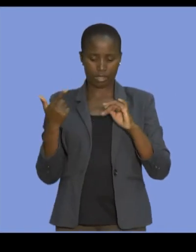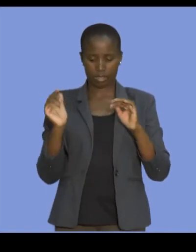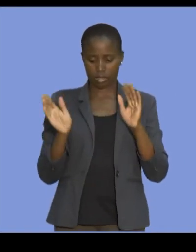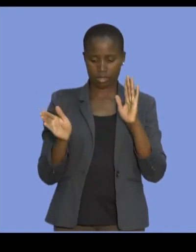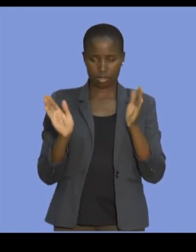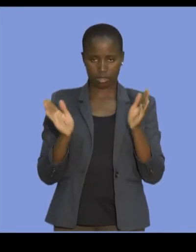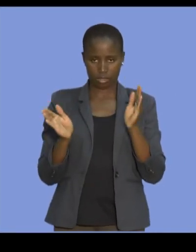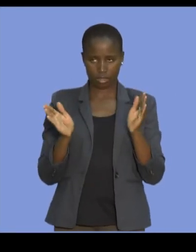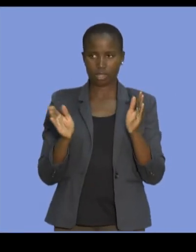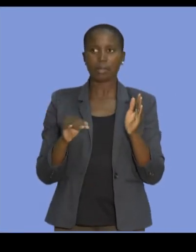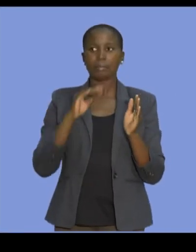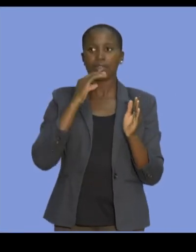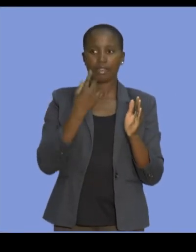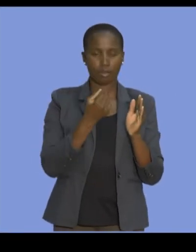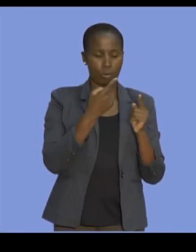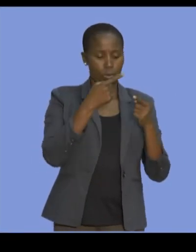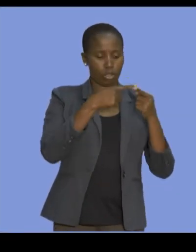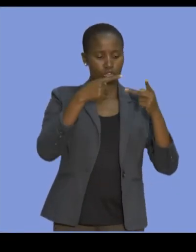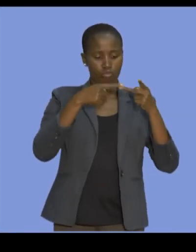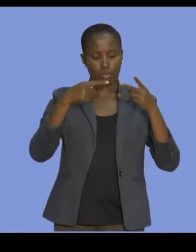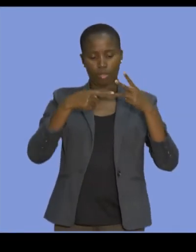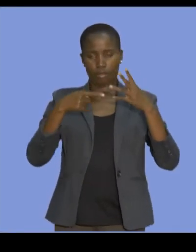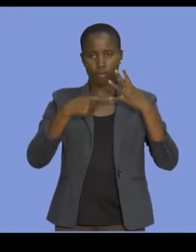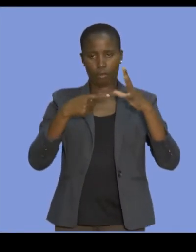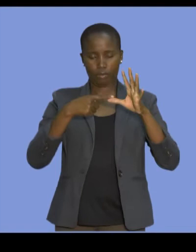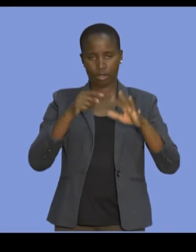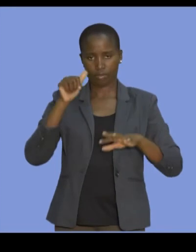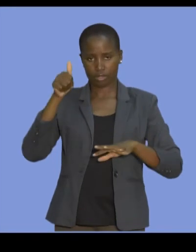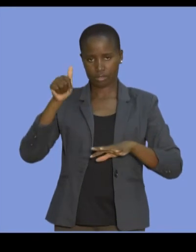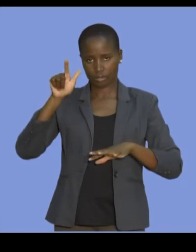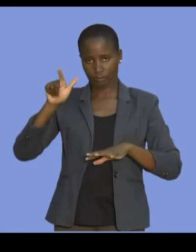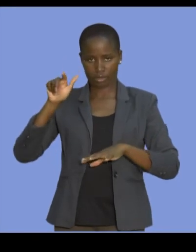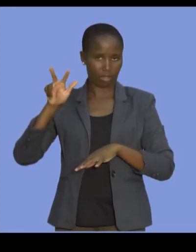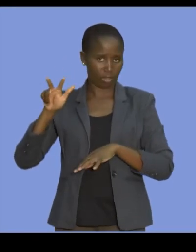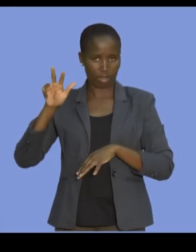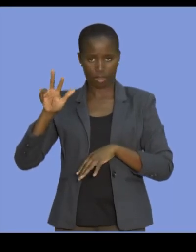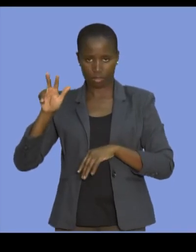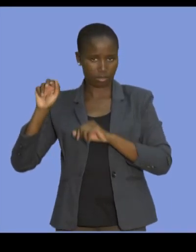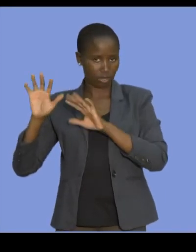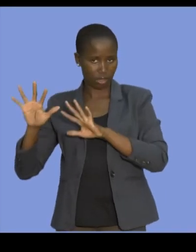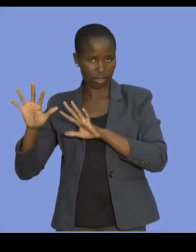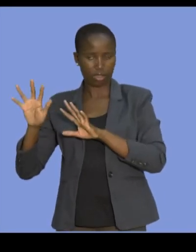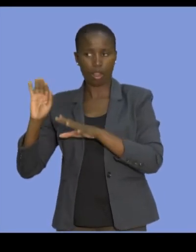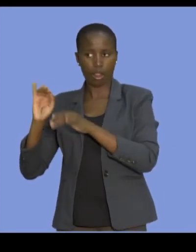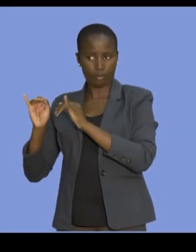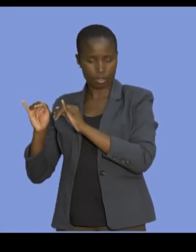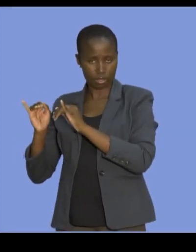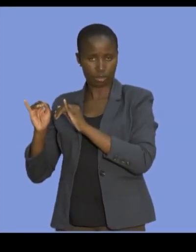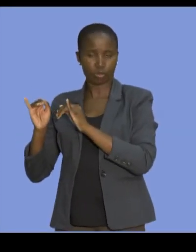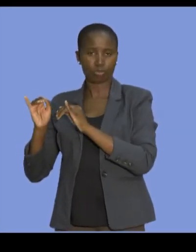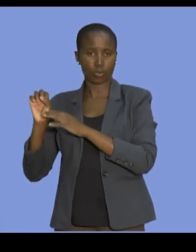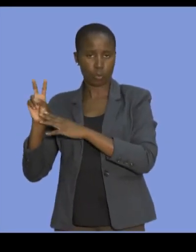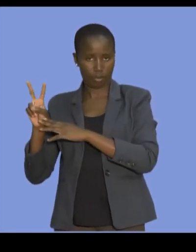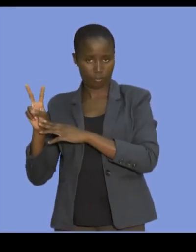1, 2, 3, 4, 5, 6, 7, 8, 9, 10, 11, and